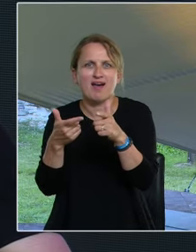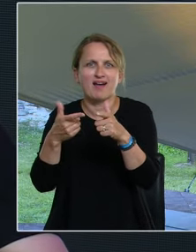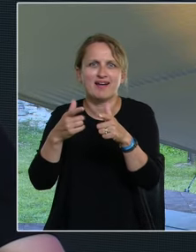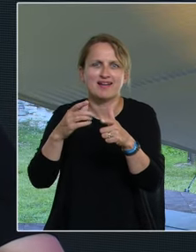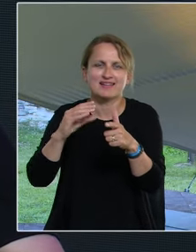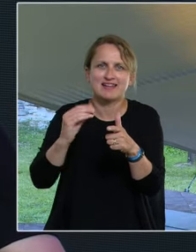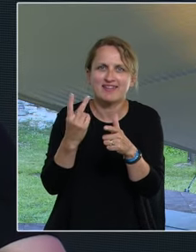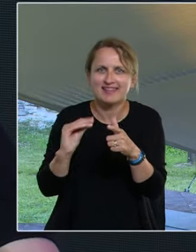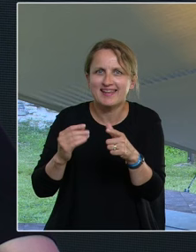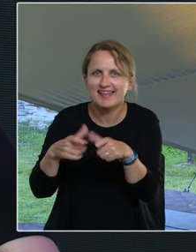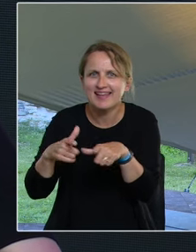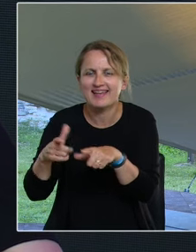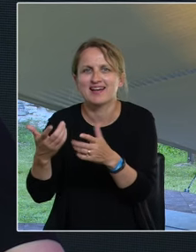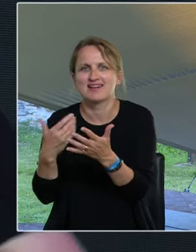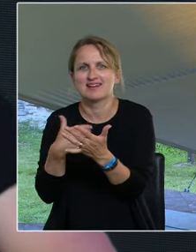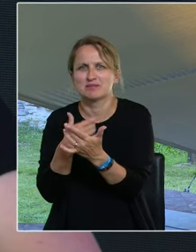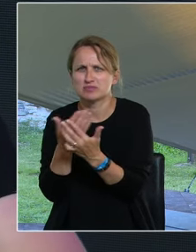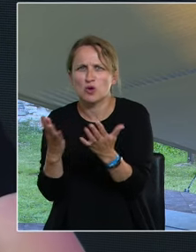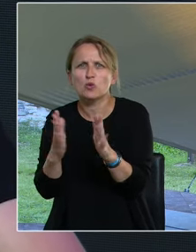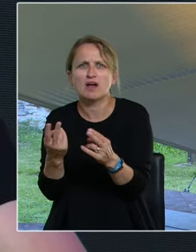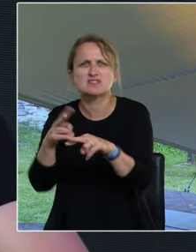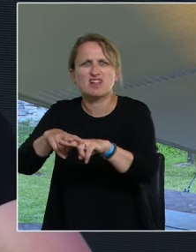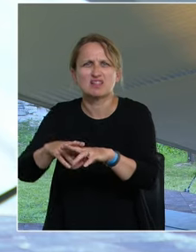How are you practically addressing those challenges?